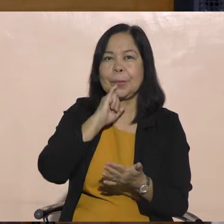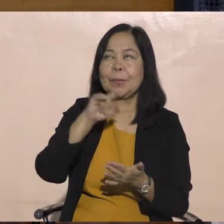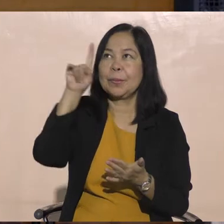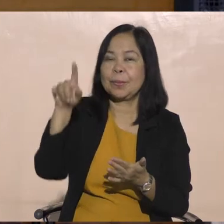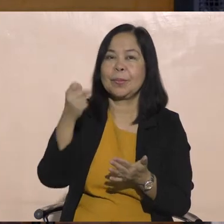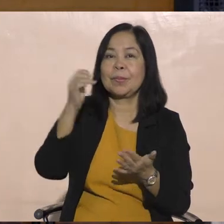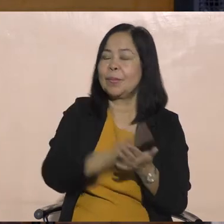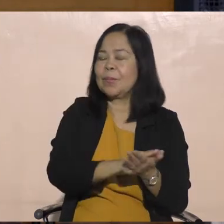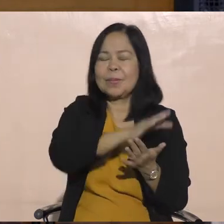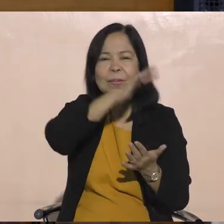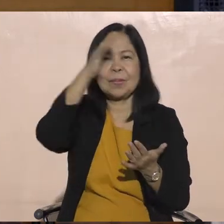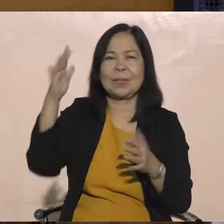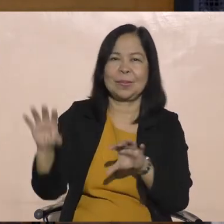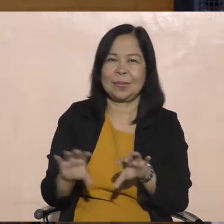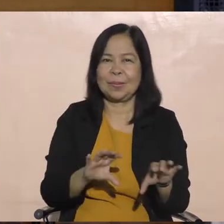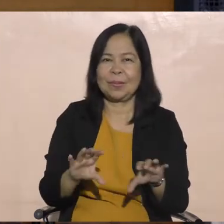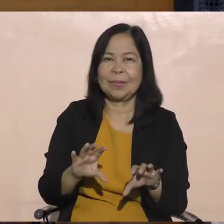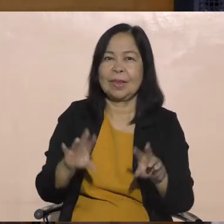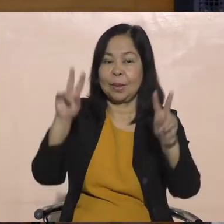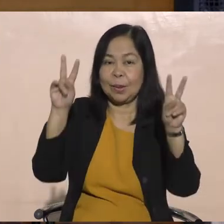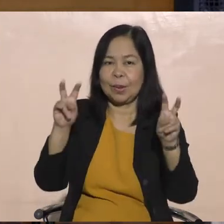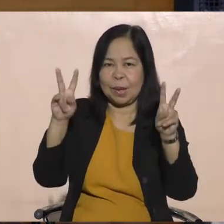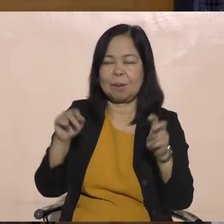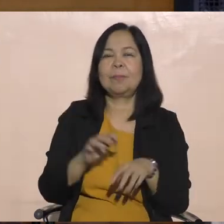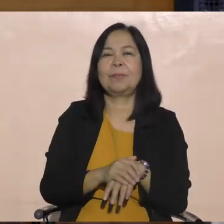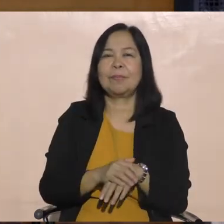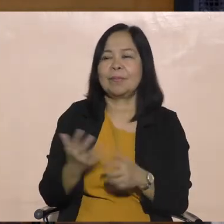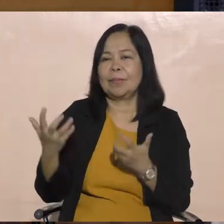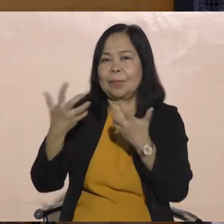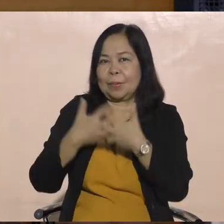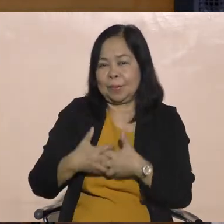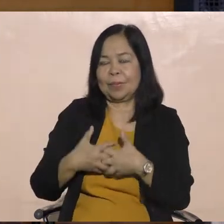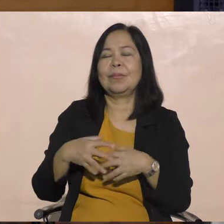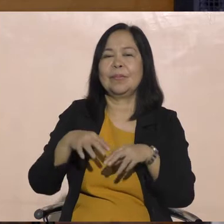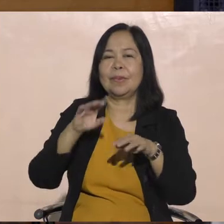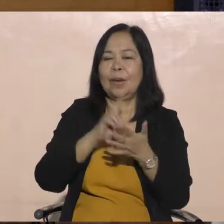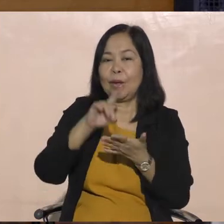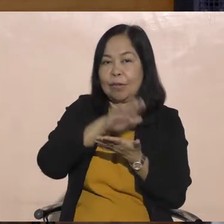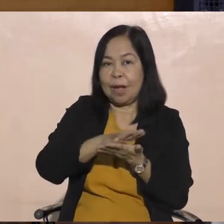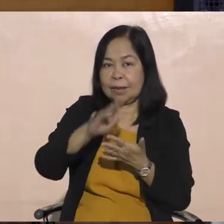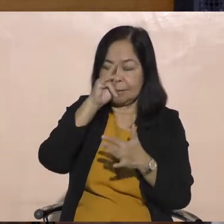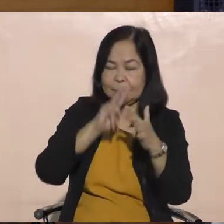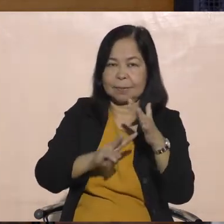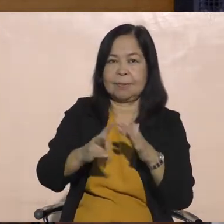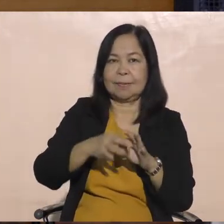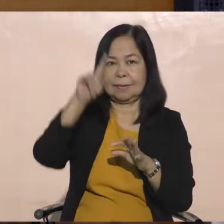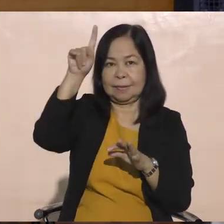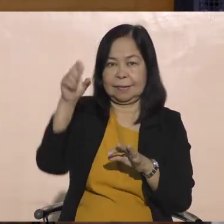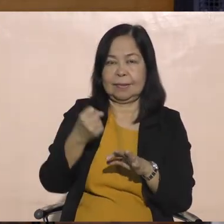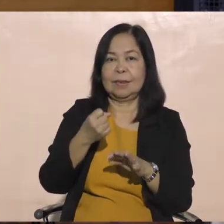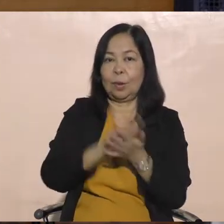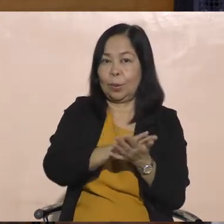God's Glorious Deeds. Out of our theme for this whole month, Divine Perspective of God's Glorious